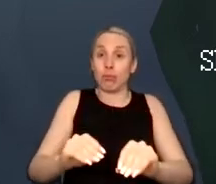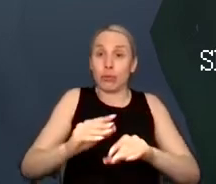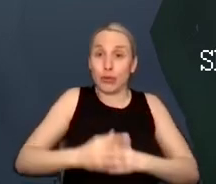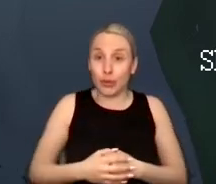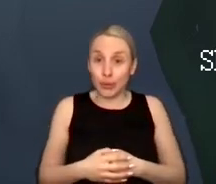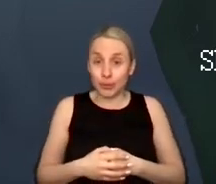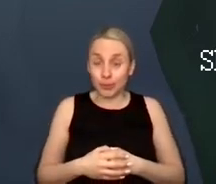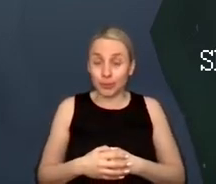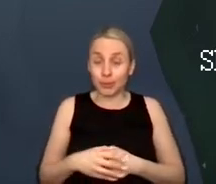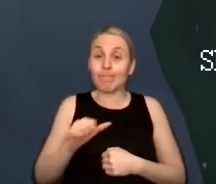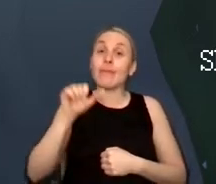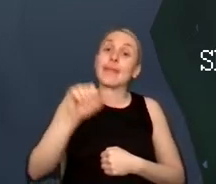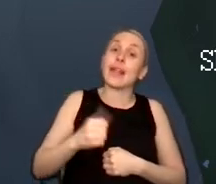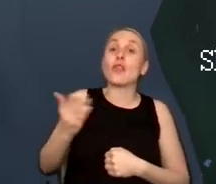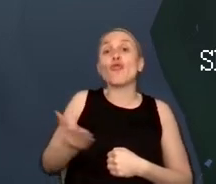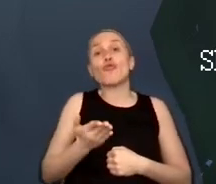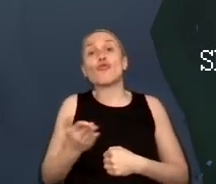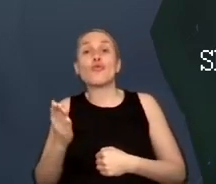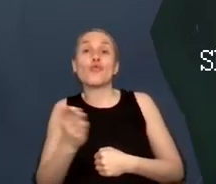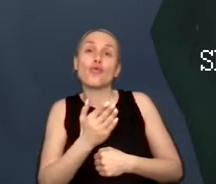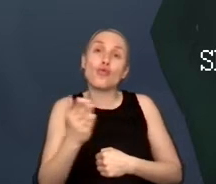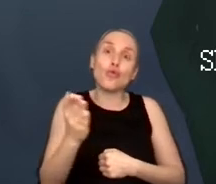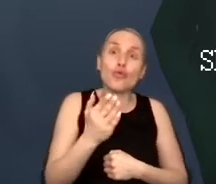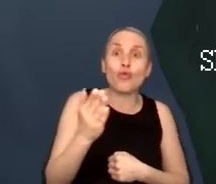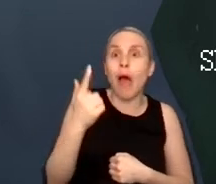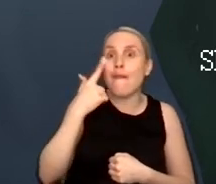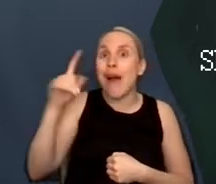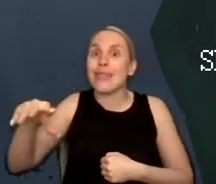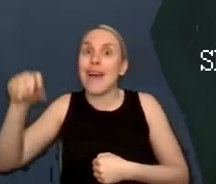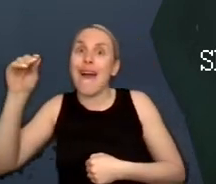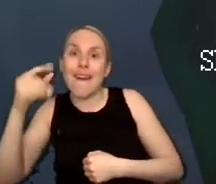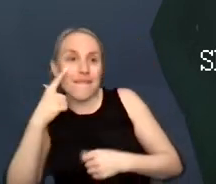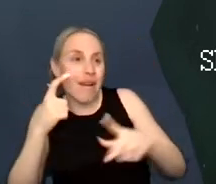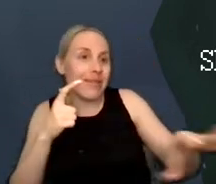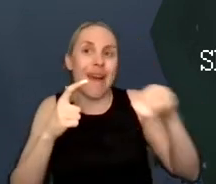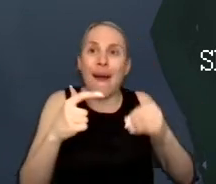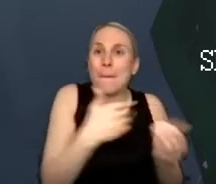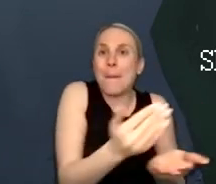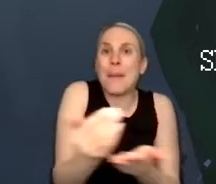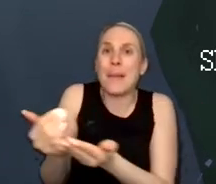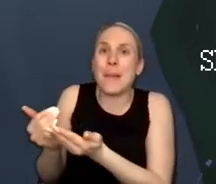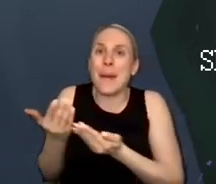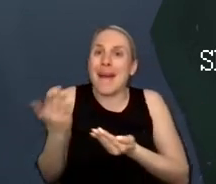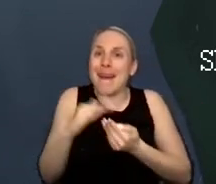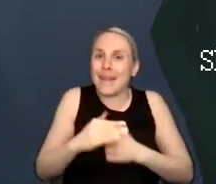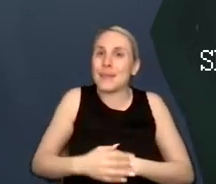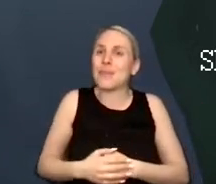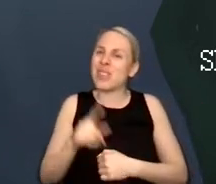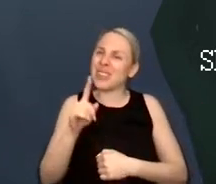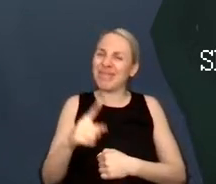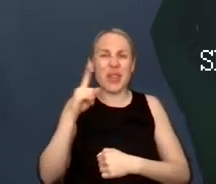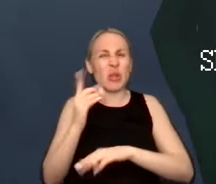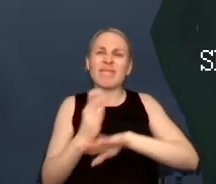working through the labyrinth as a way of rediscovering them. And then we started thinking about shifting to this more organic